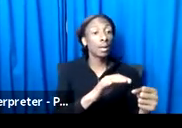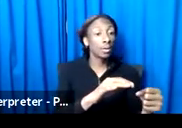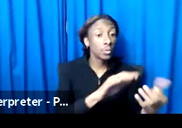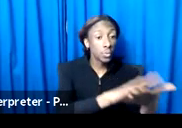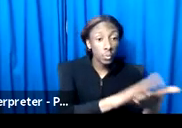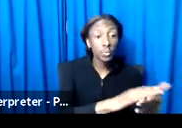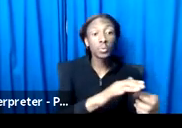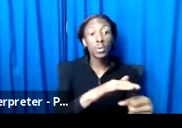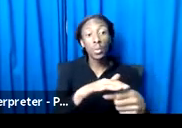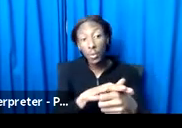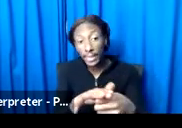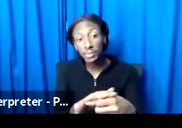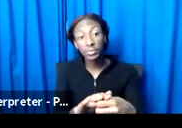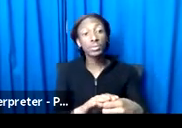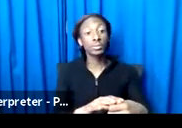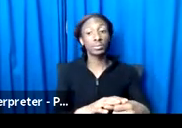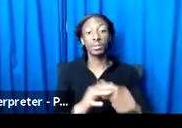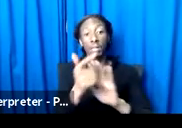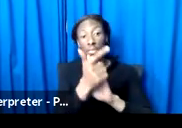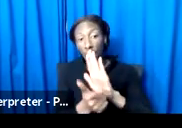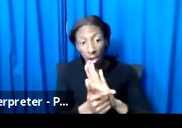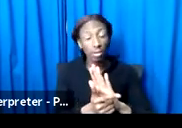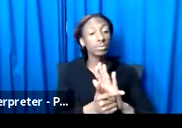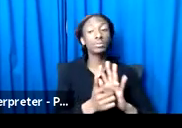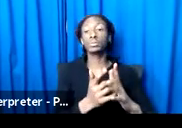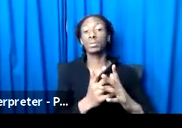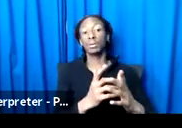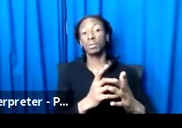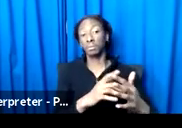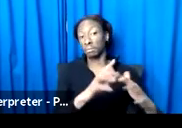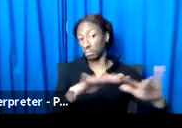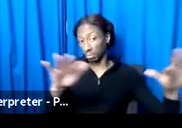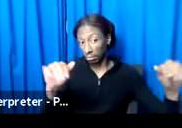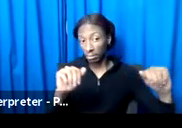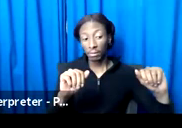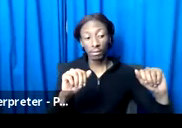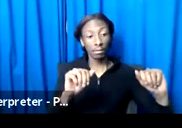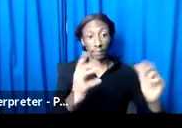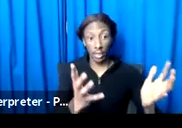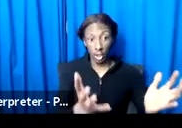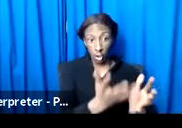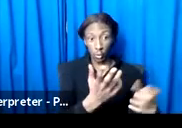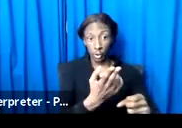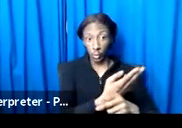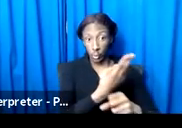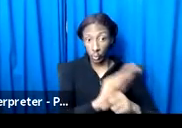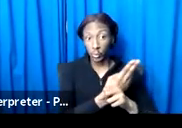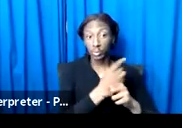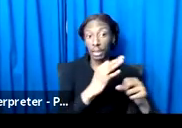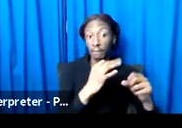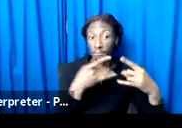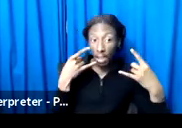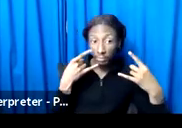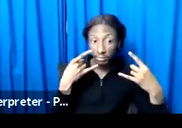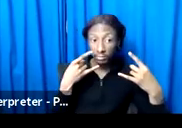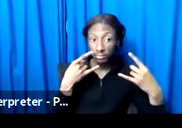other laws and regulations at various levels that encourage the use of masks